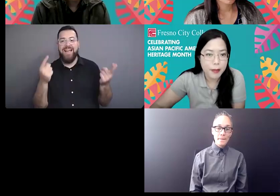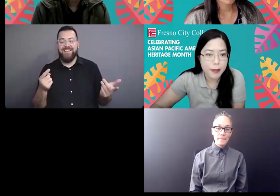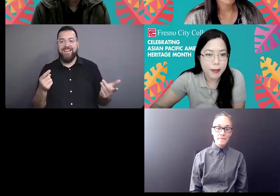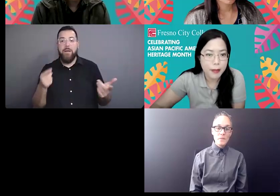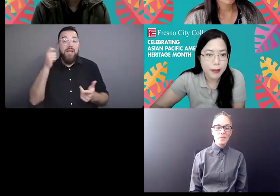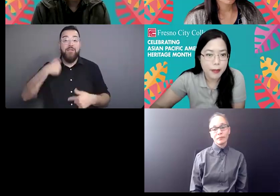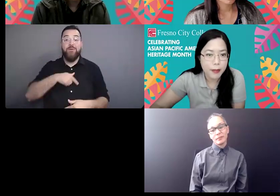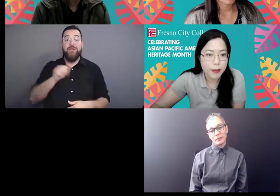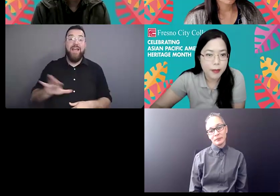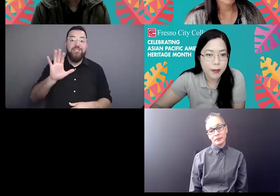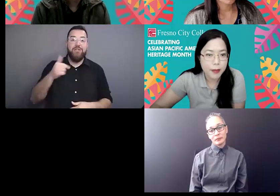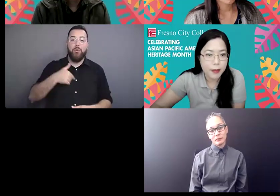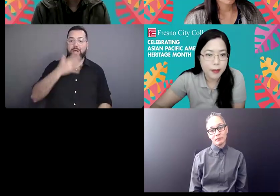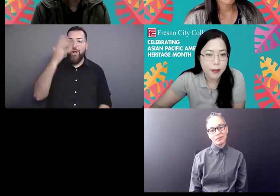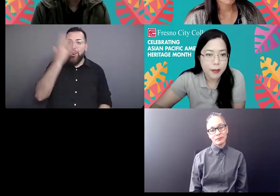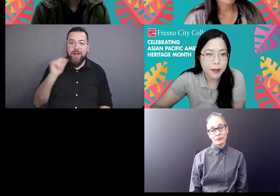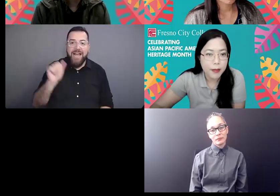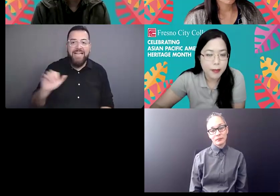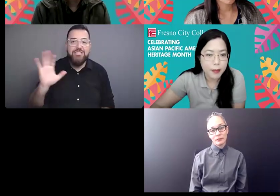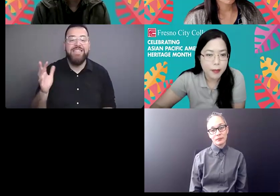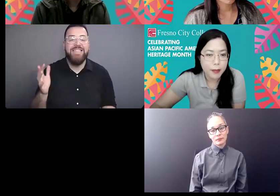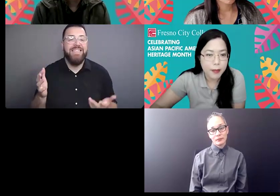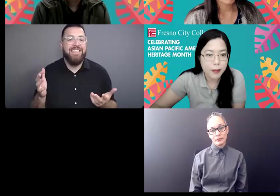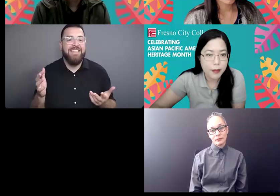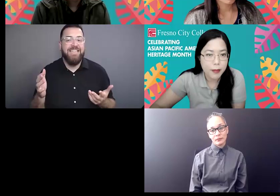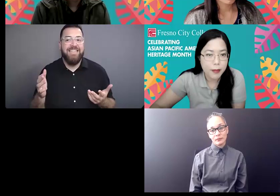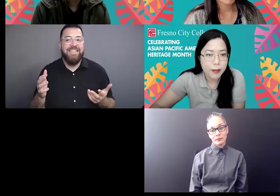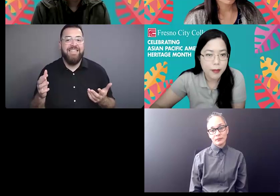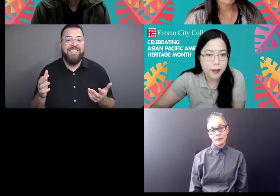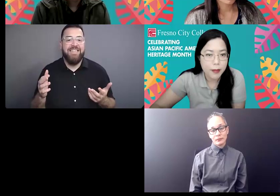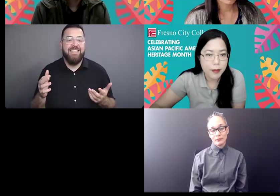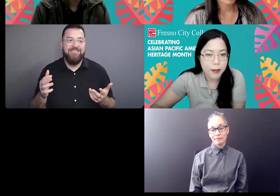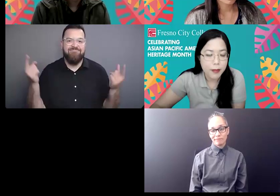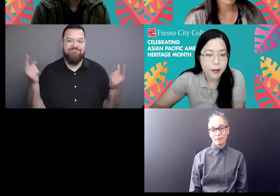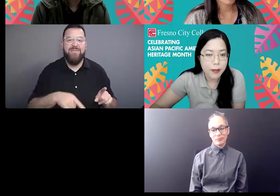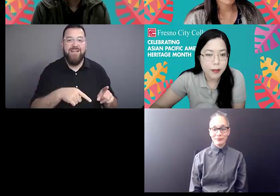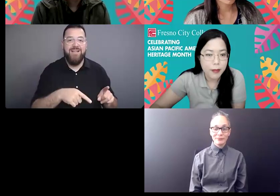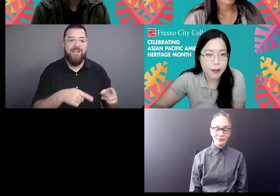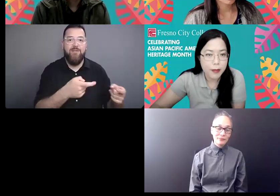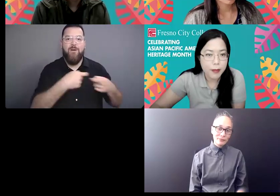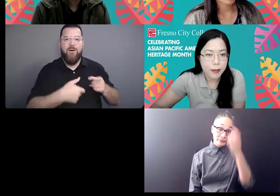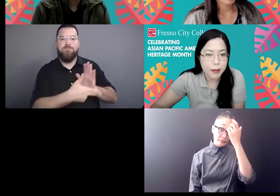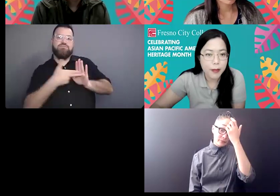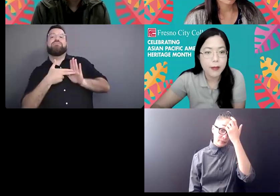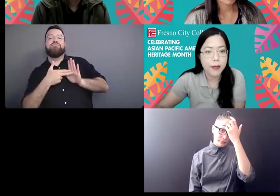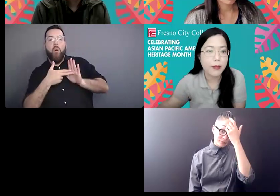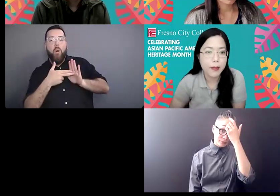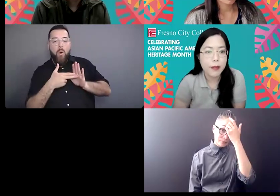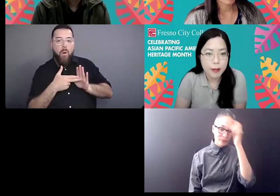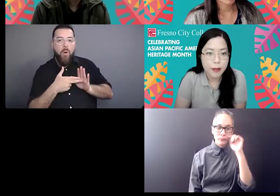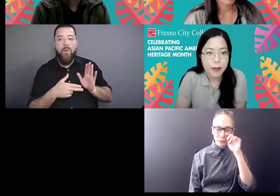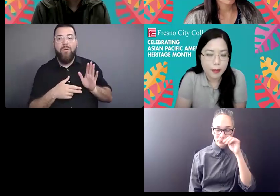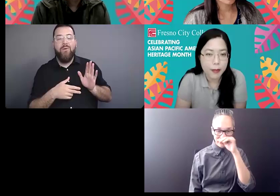know, we look Asian, and because we are then sort of stereotyped into this model minority myth of, again, oh, we're